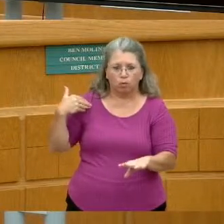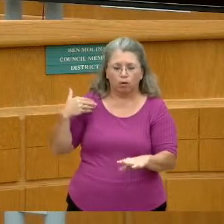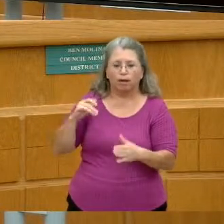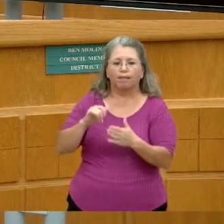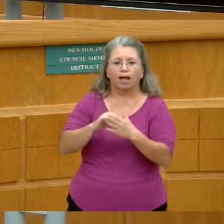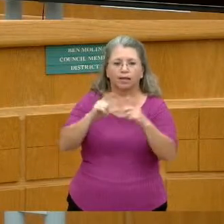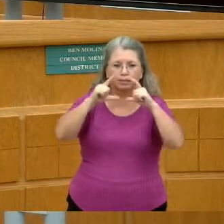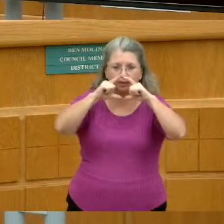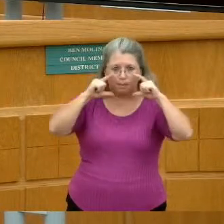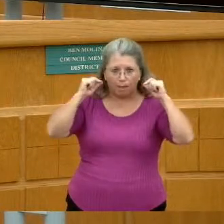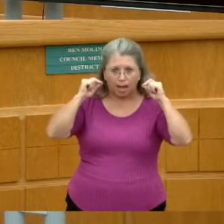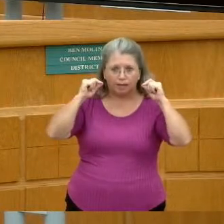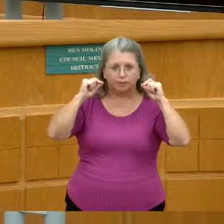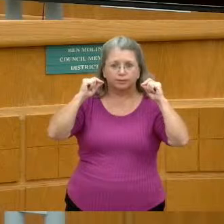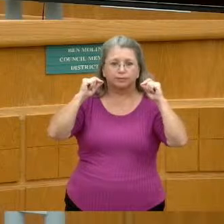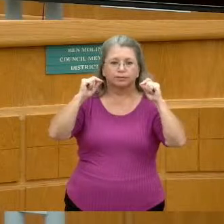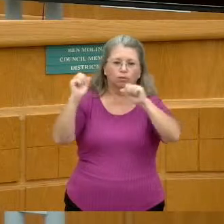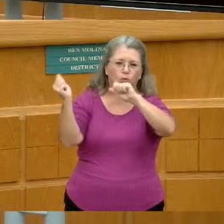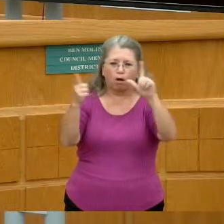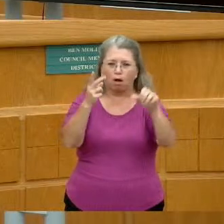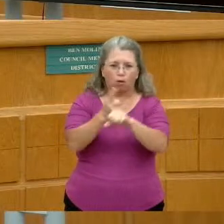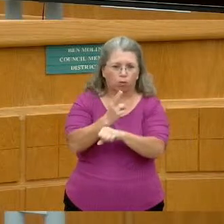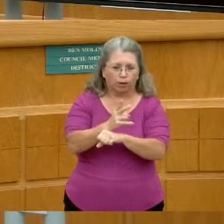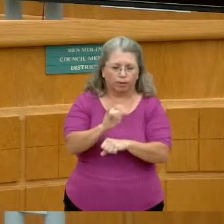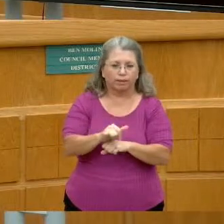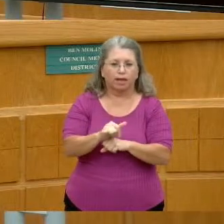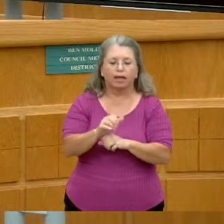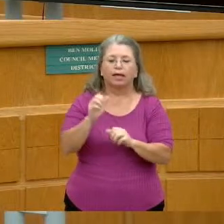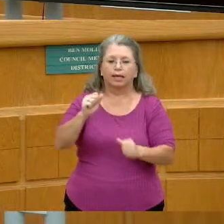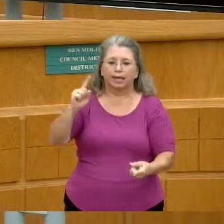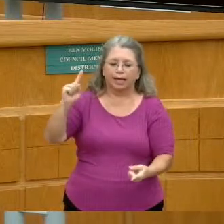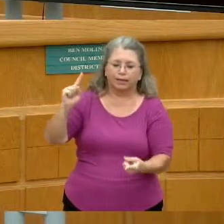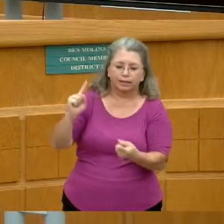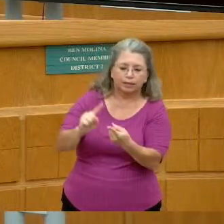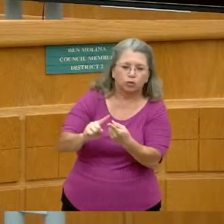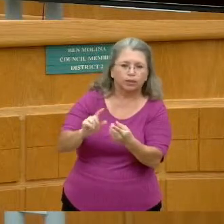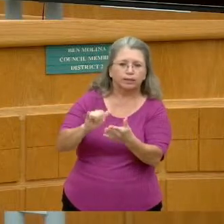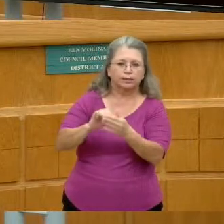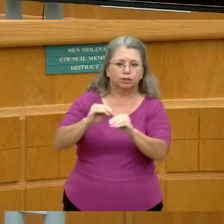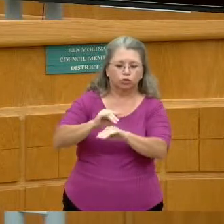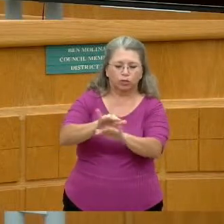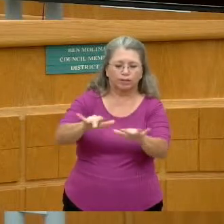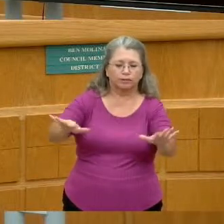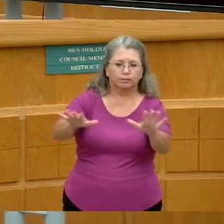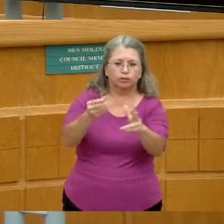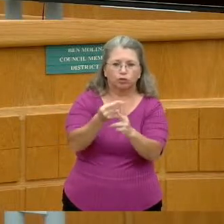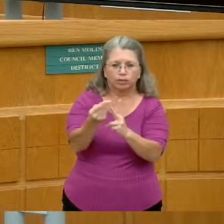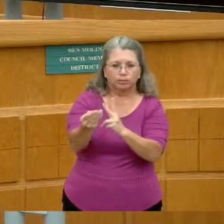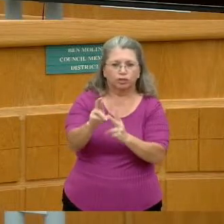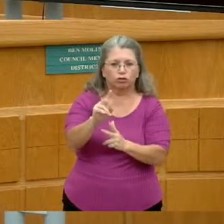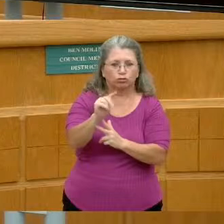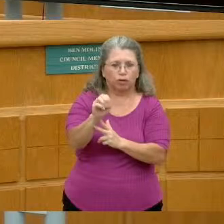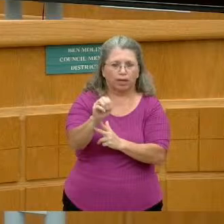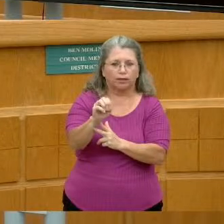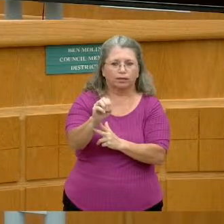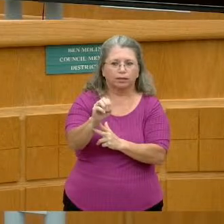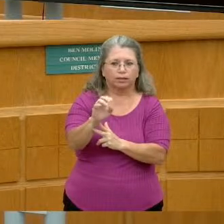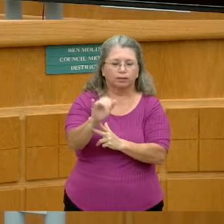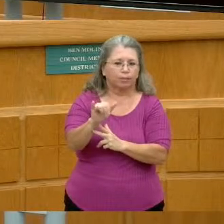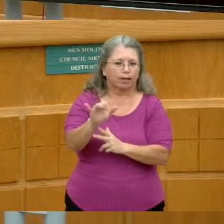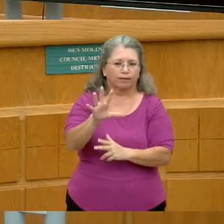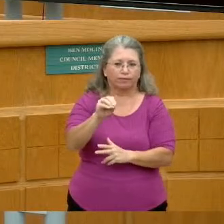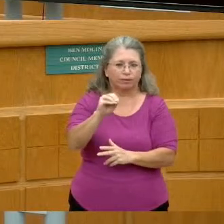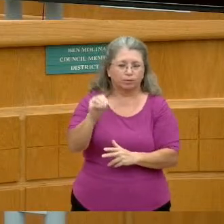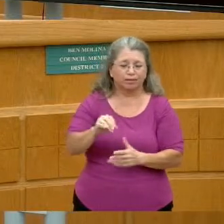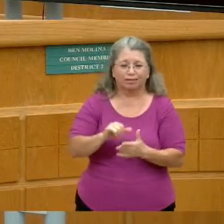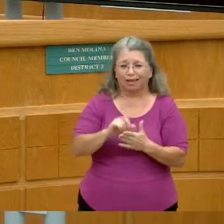coverings that we're all wearing. They can decrease the transmission rate by up to 50%. Now that's optimistic. Not everybody's